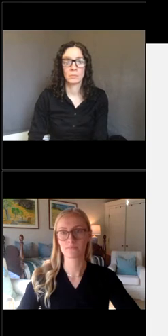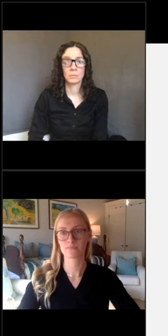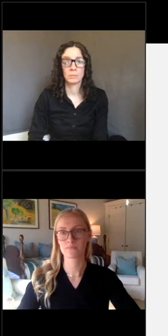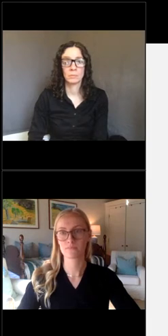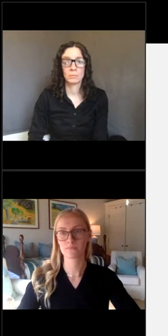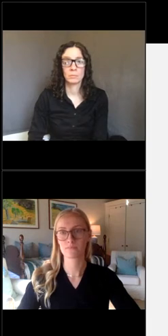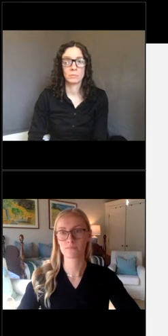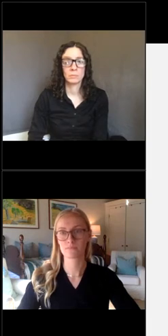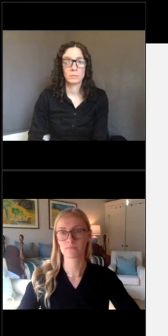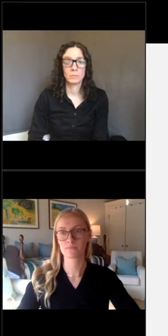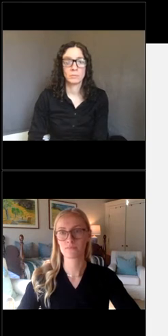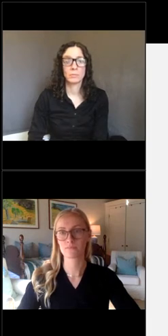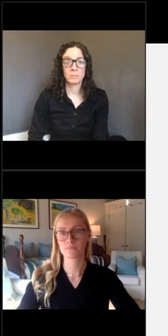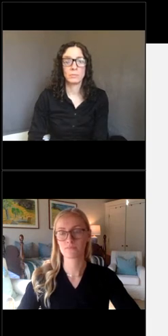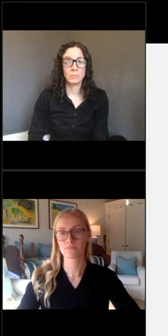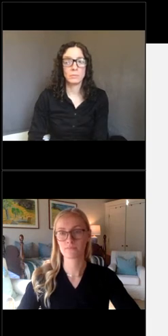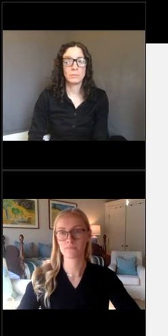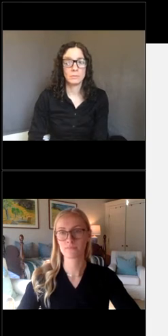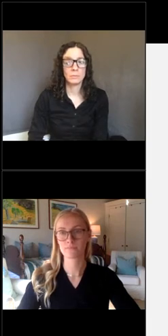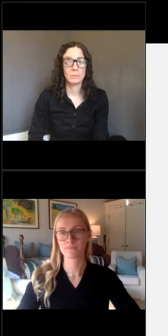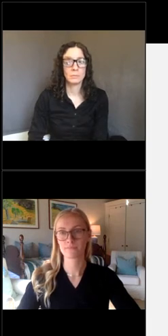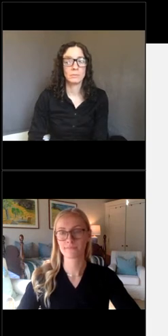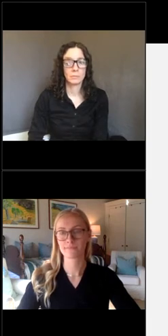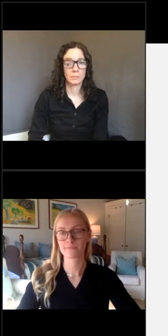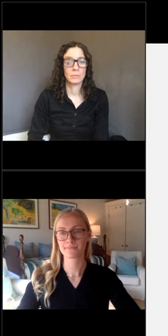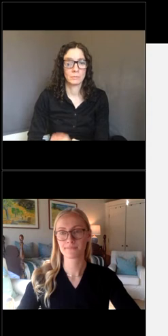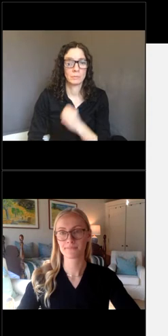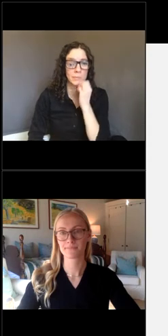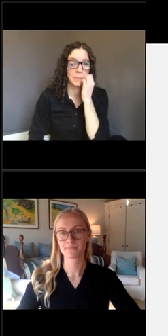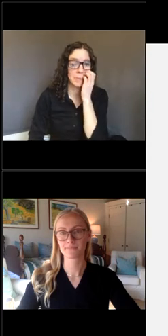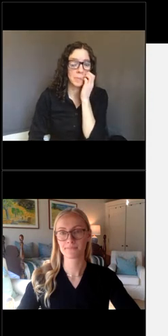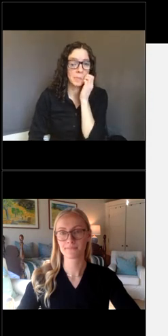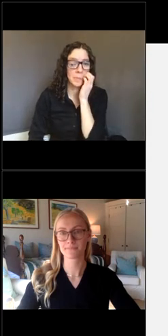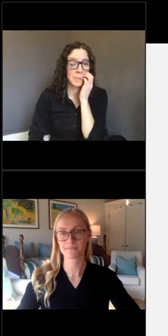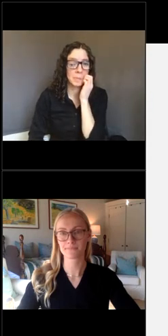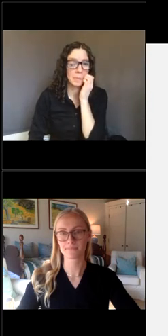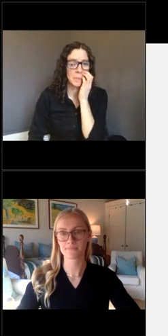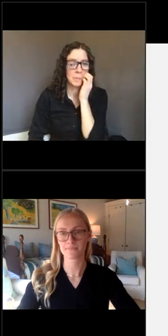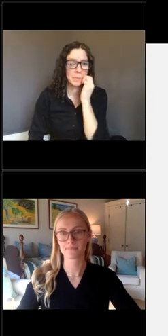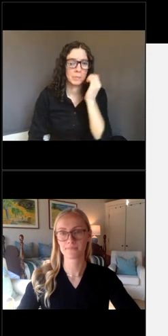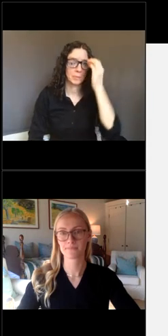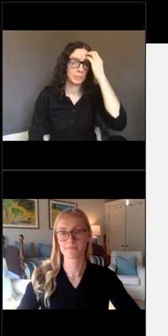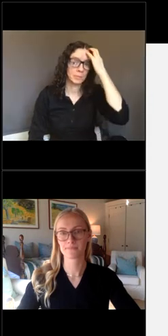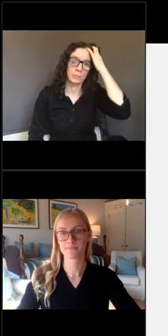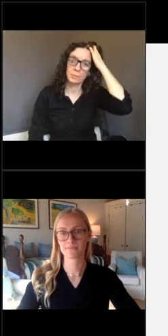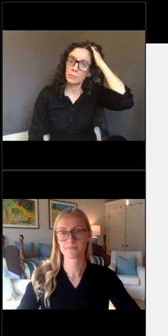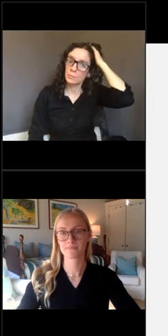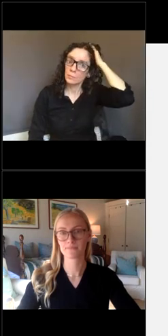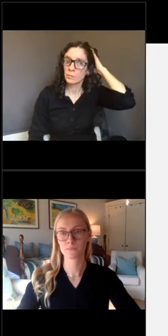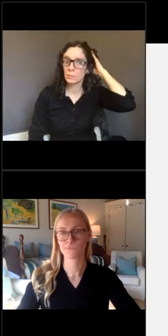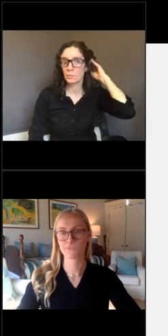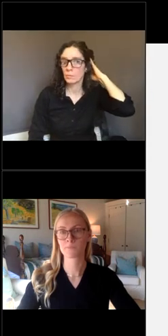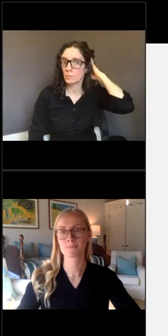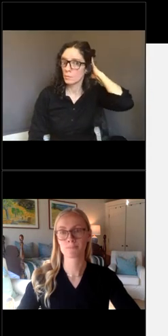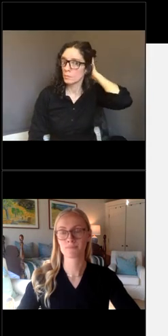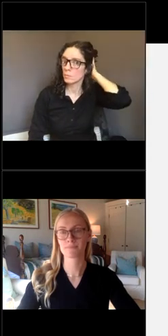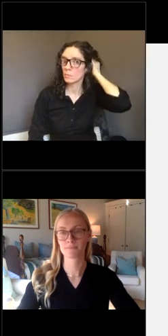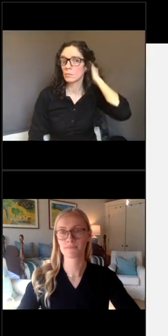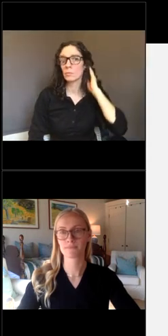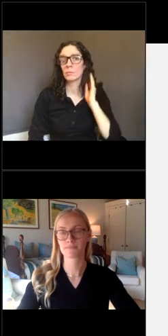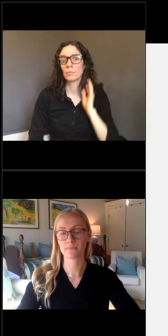of the seas protected. But critically, much of this is partial protection.